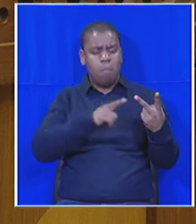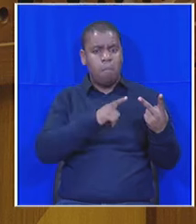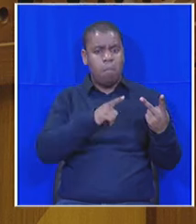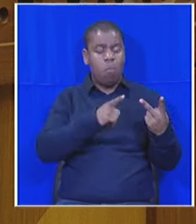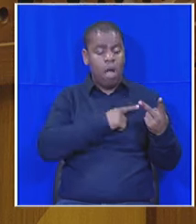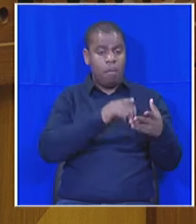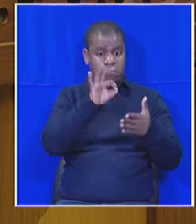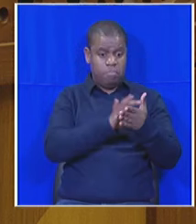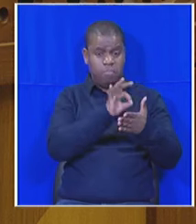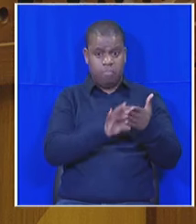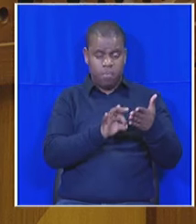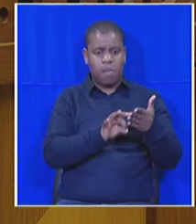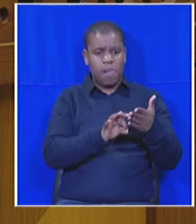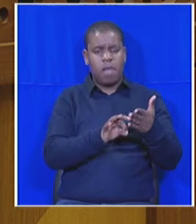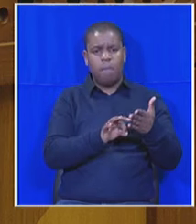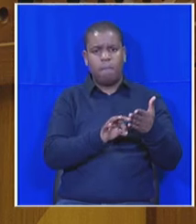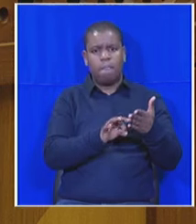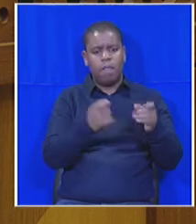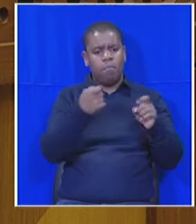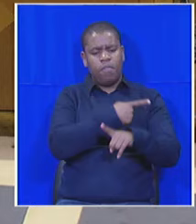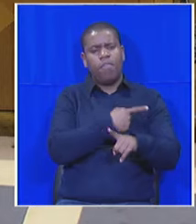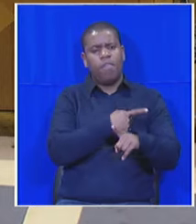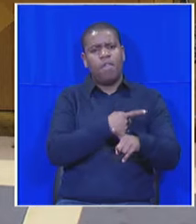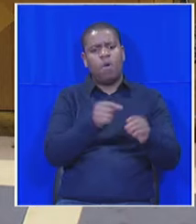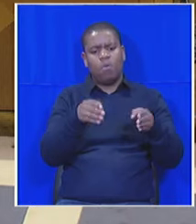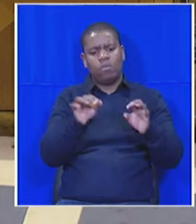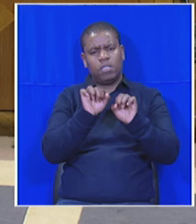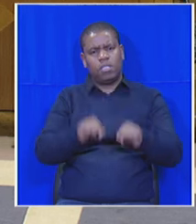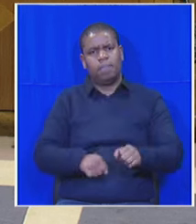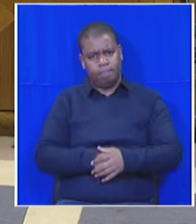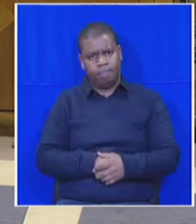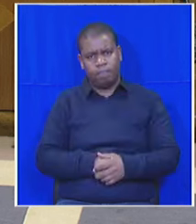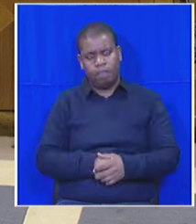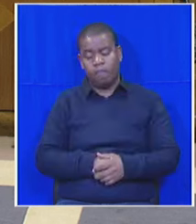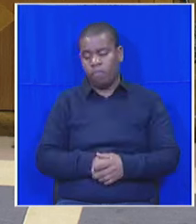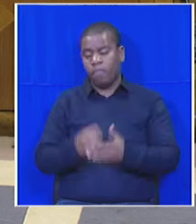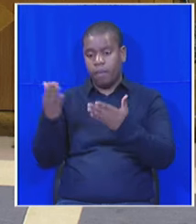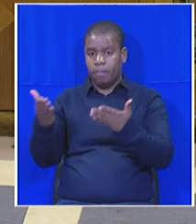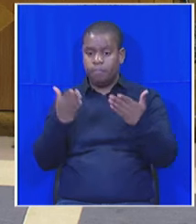system of properties. I thank you. Thank you. The NFP.